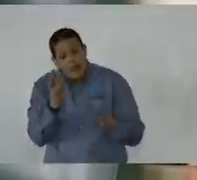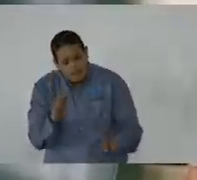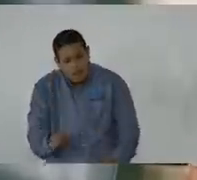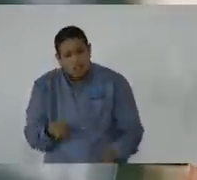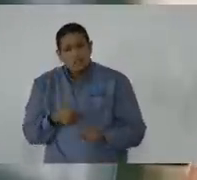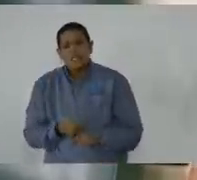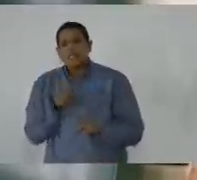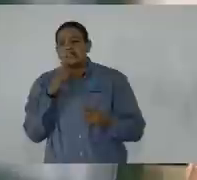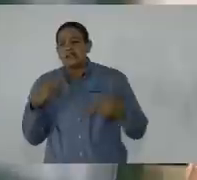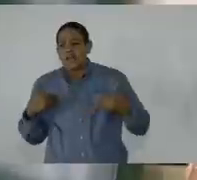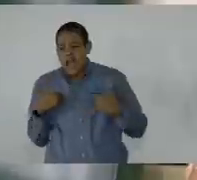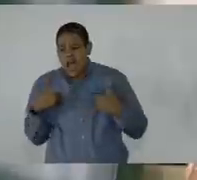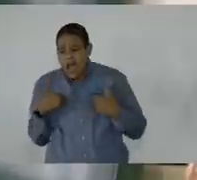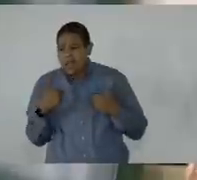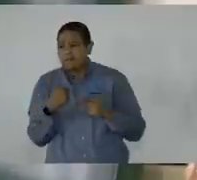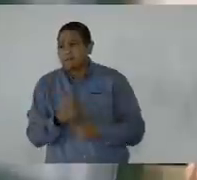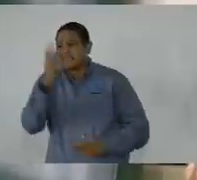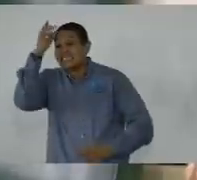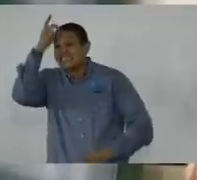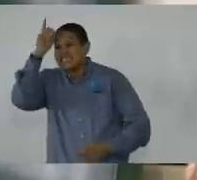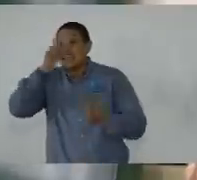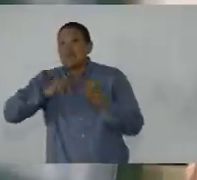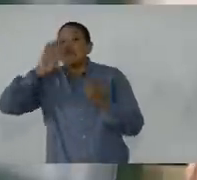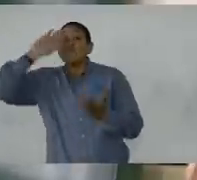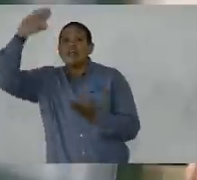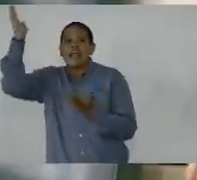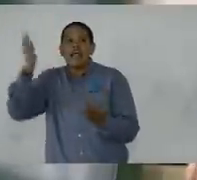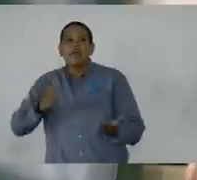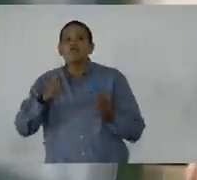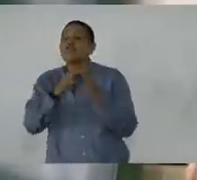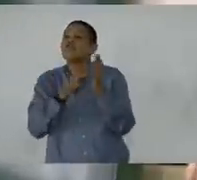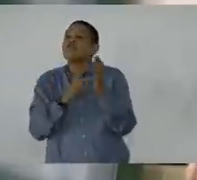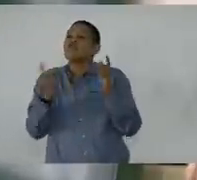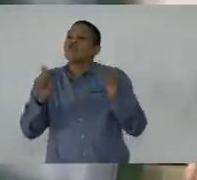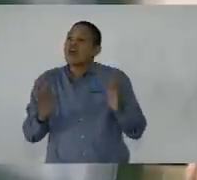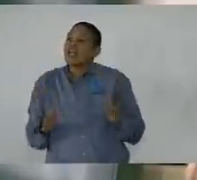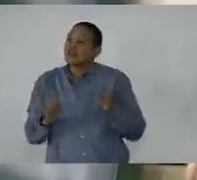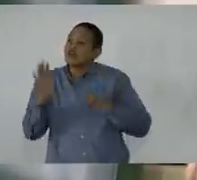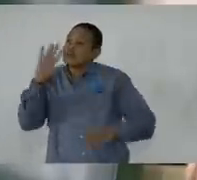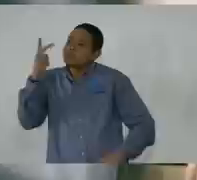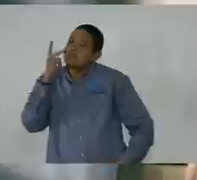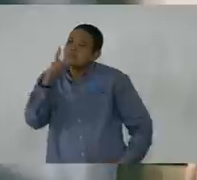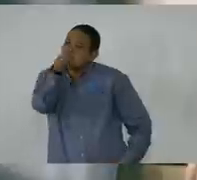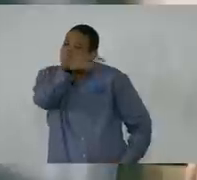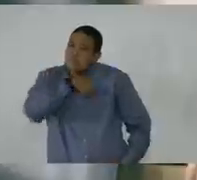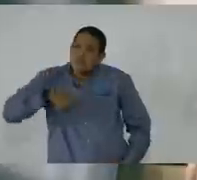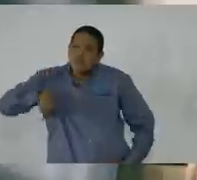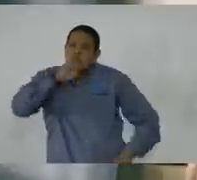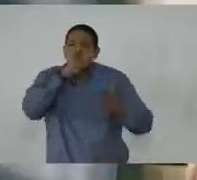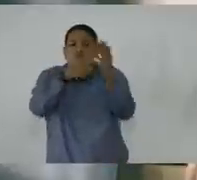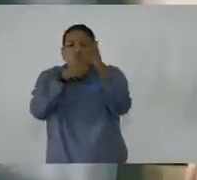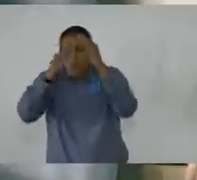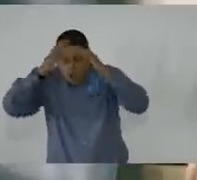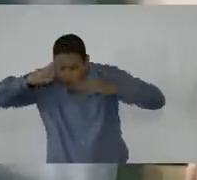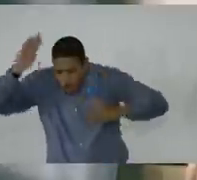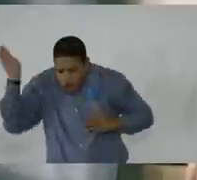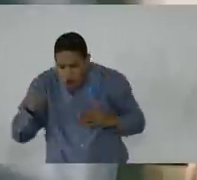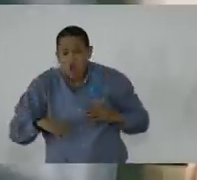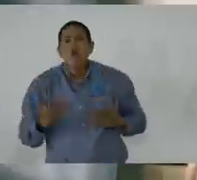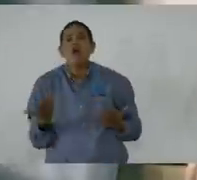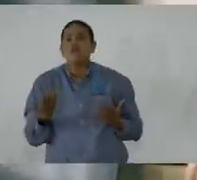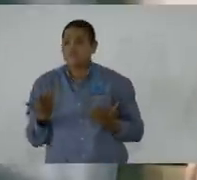of the Animals, Diseases and Importation Regulations, which will see us requiring all cattle to